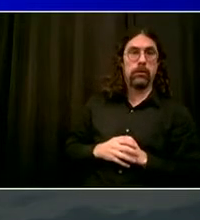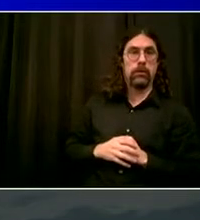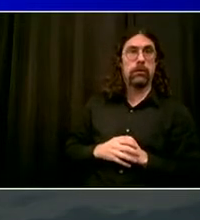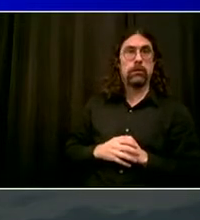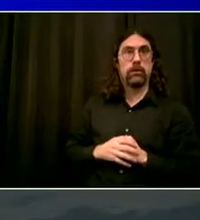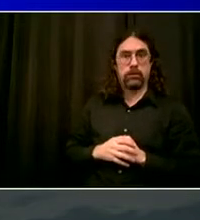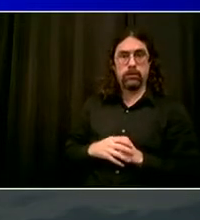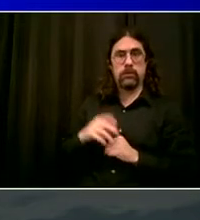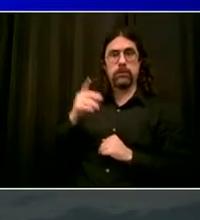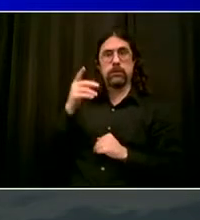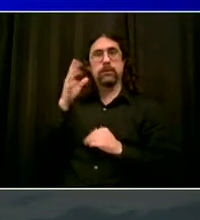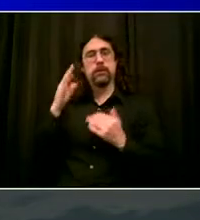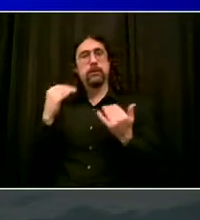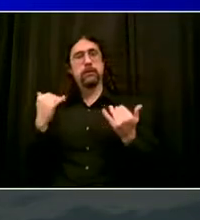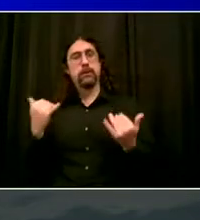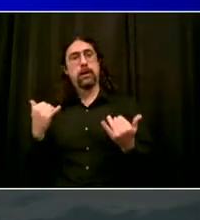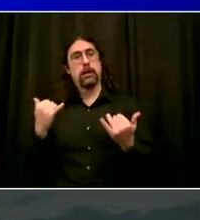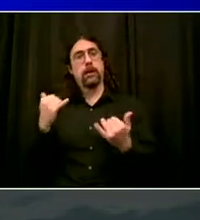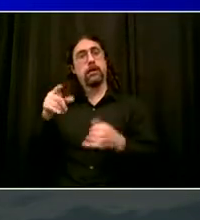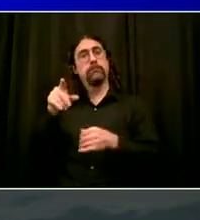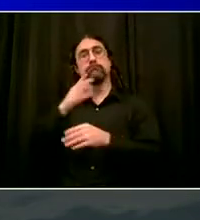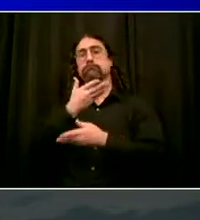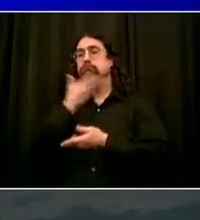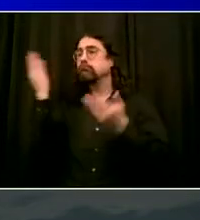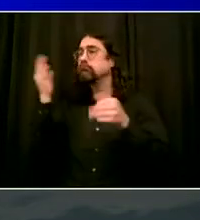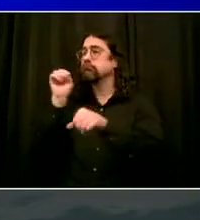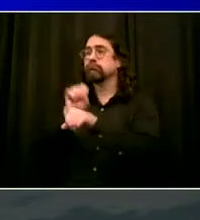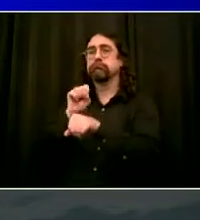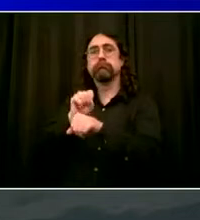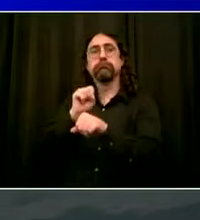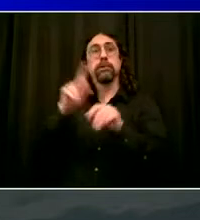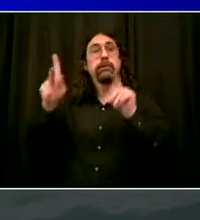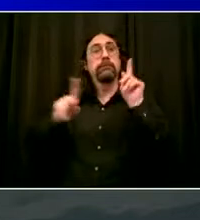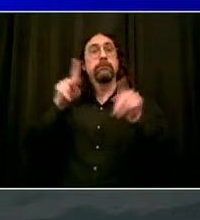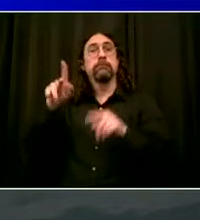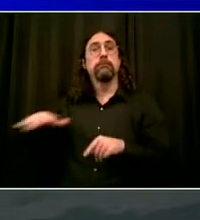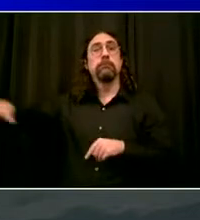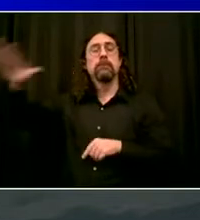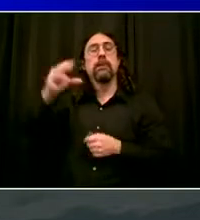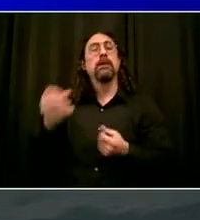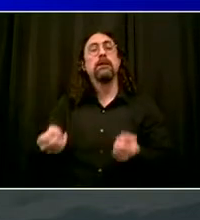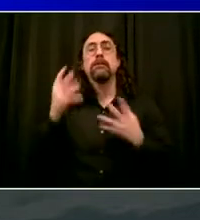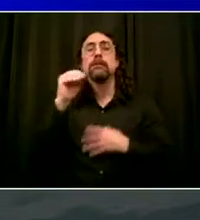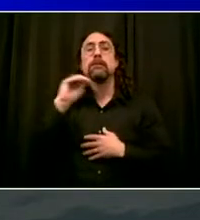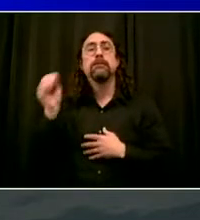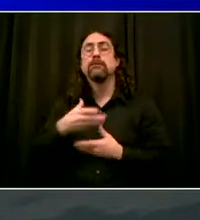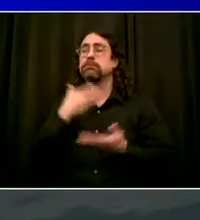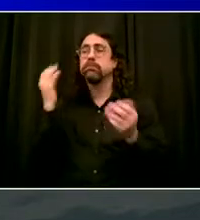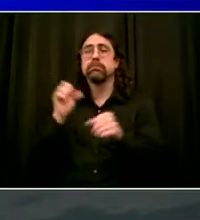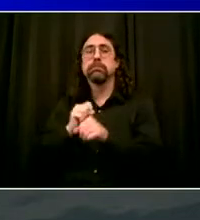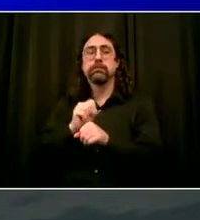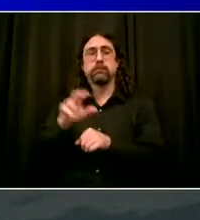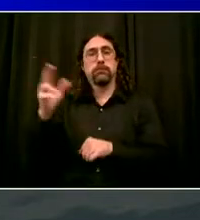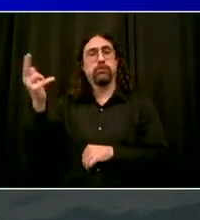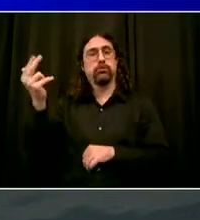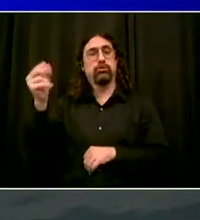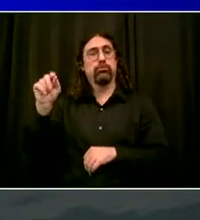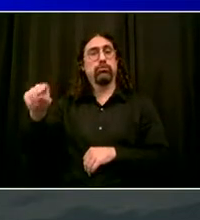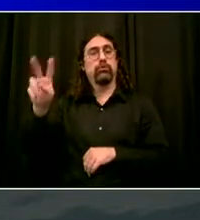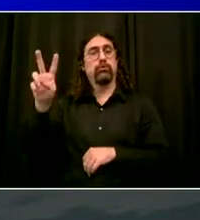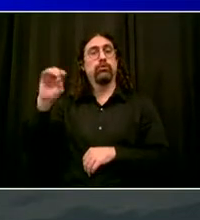bring back but you now can see the impact of a stimulus the way it kept people